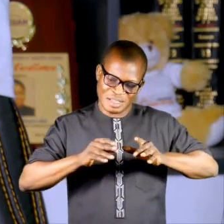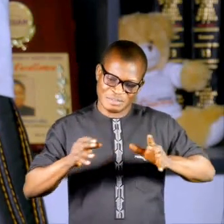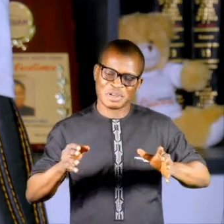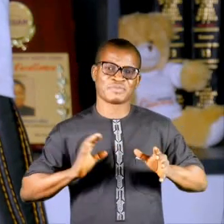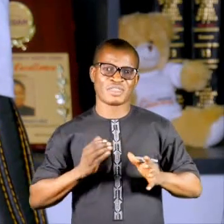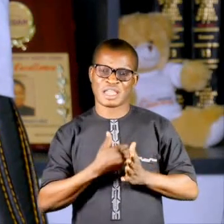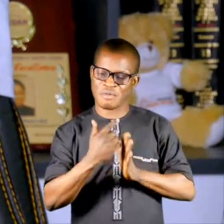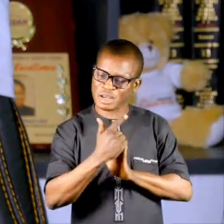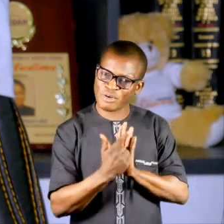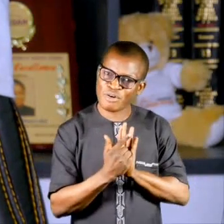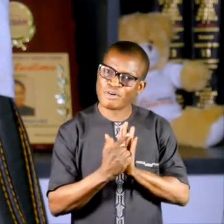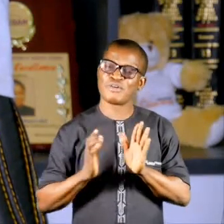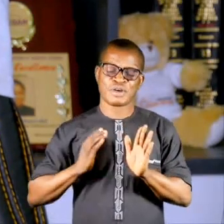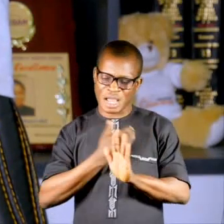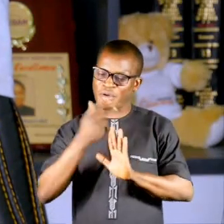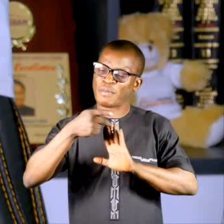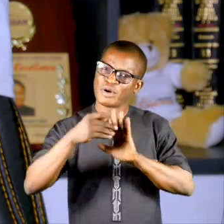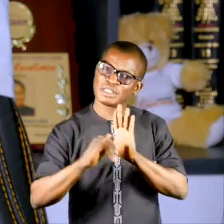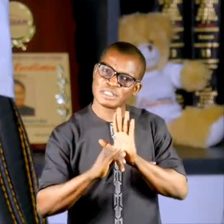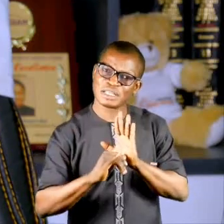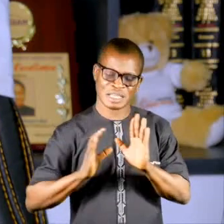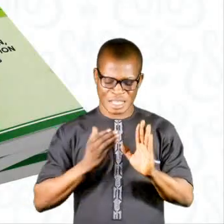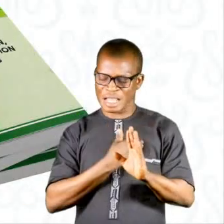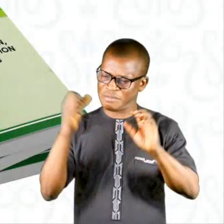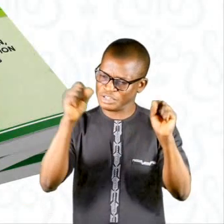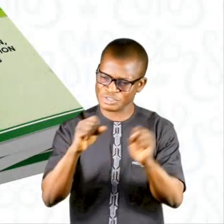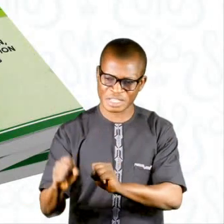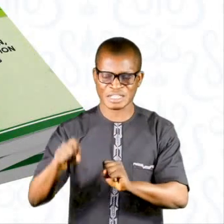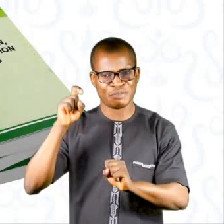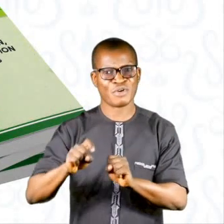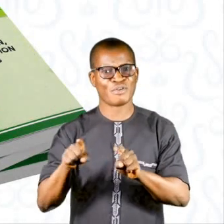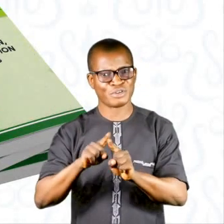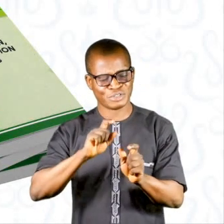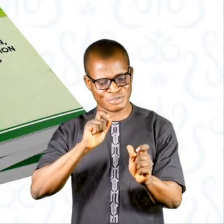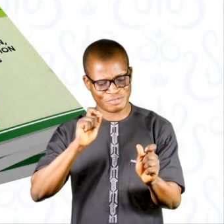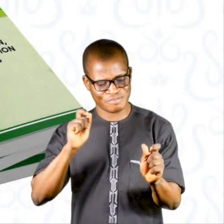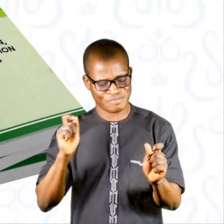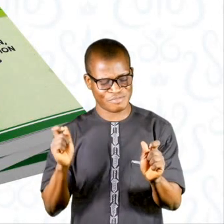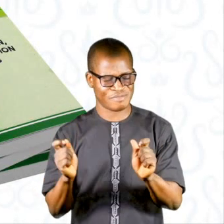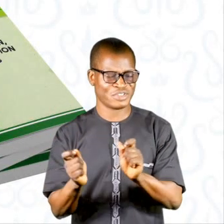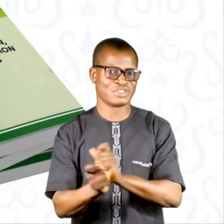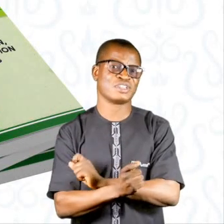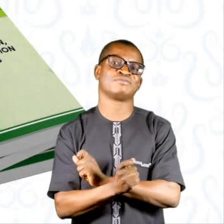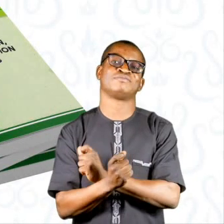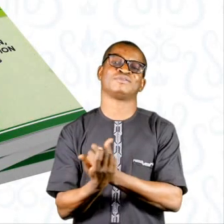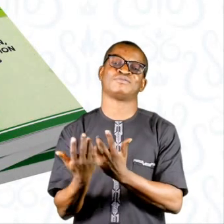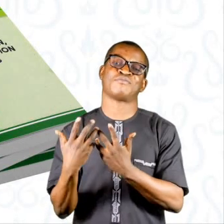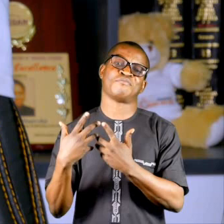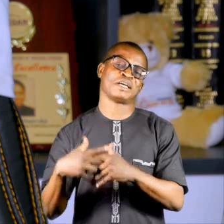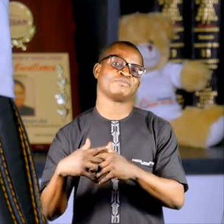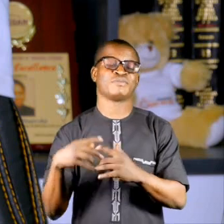our laws, our policies, and our strategy must also evolve with